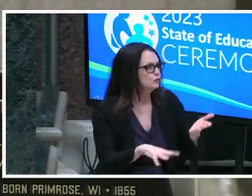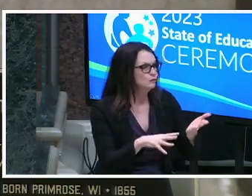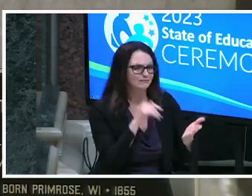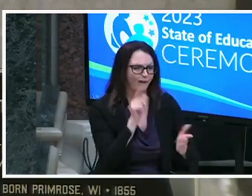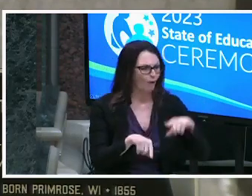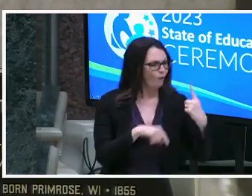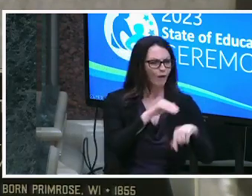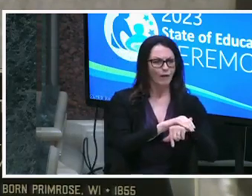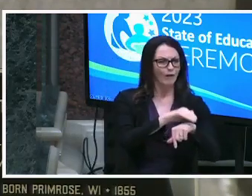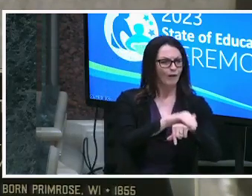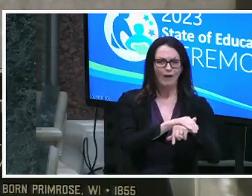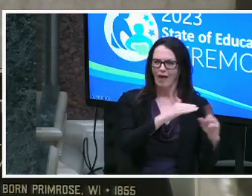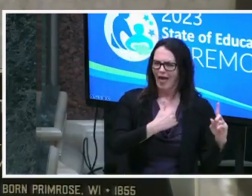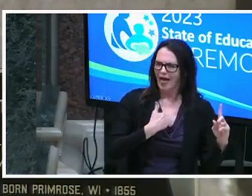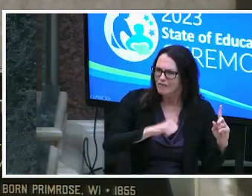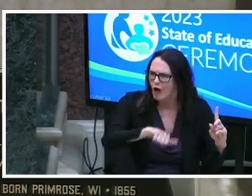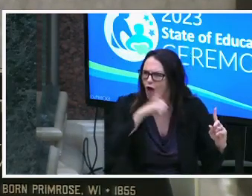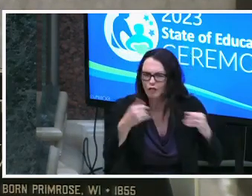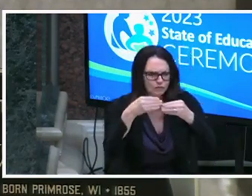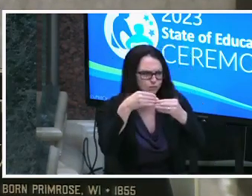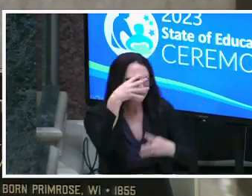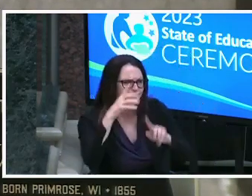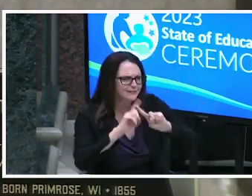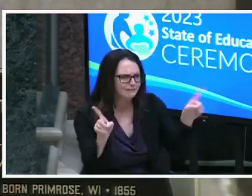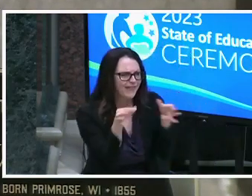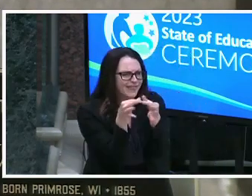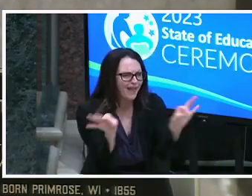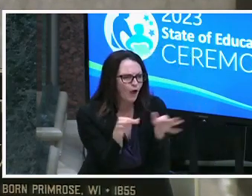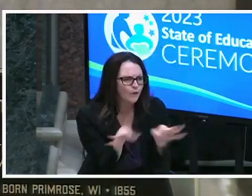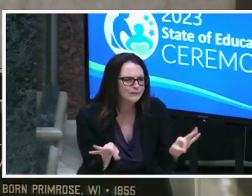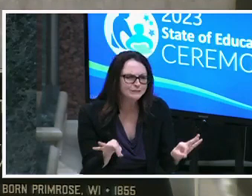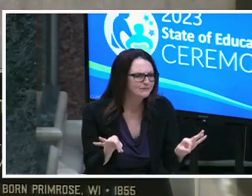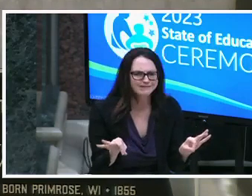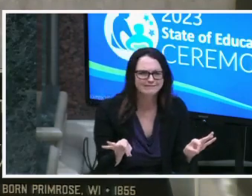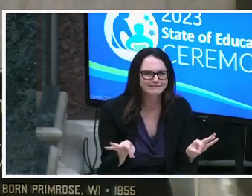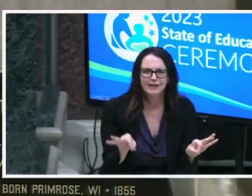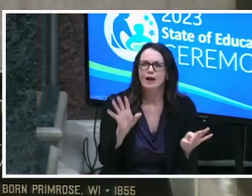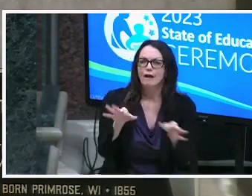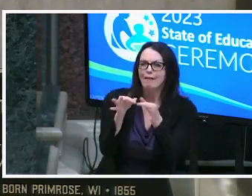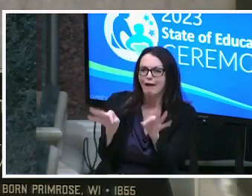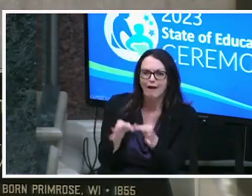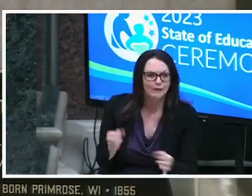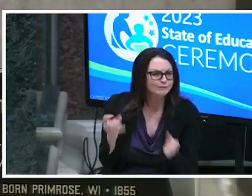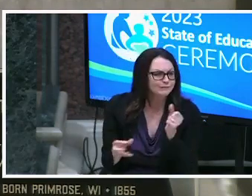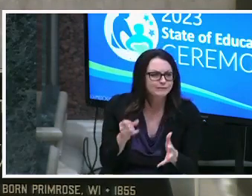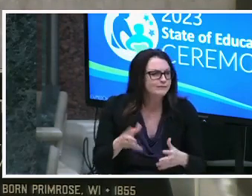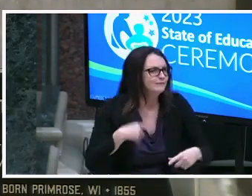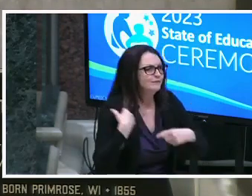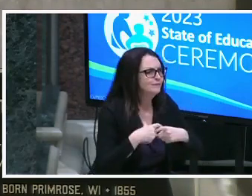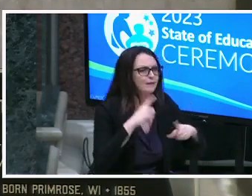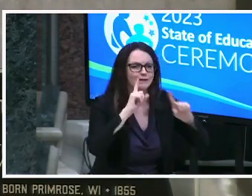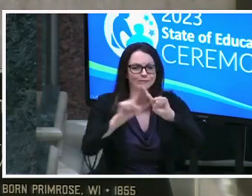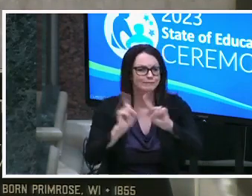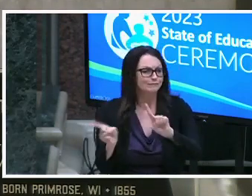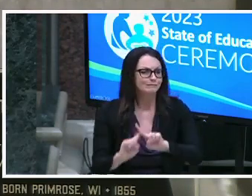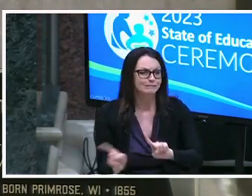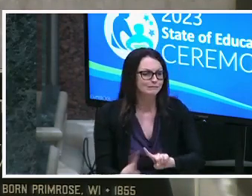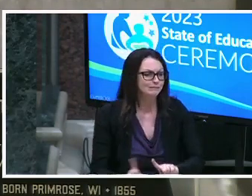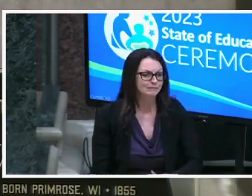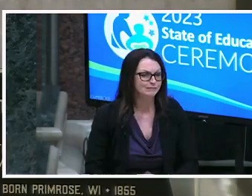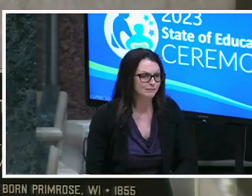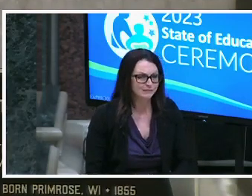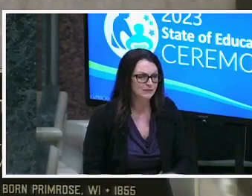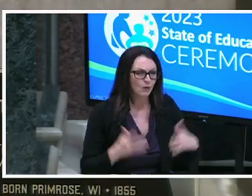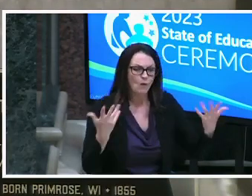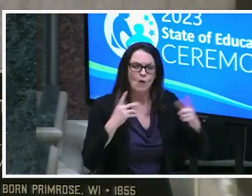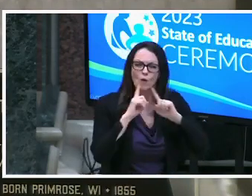and speak little to no English. They need stability, they need to be welcomed, and